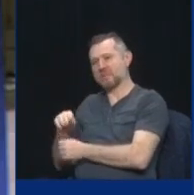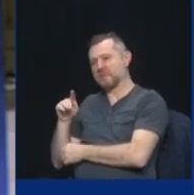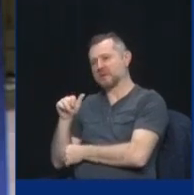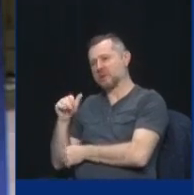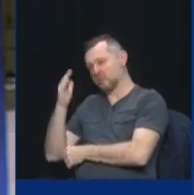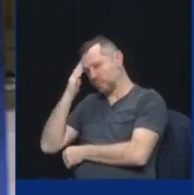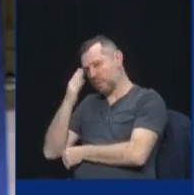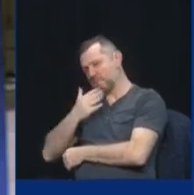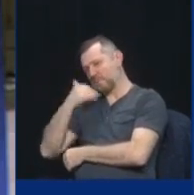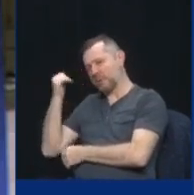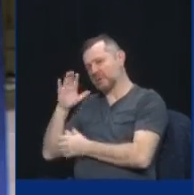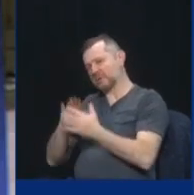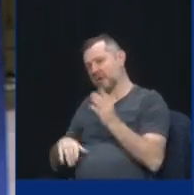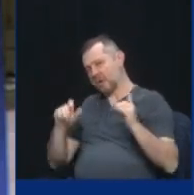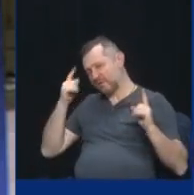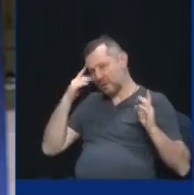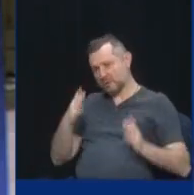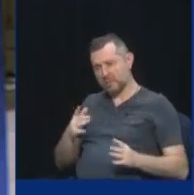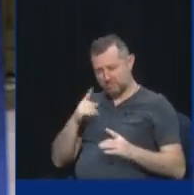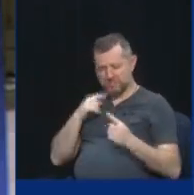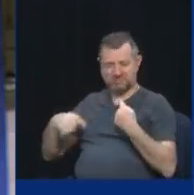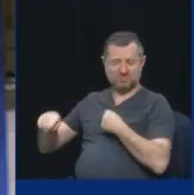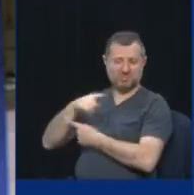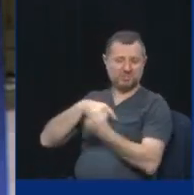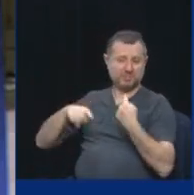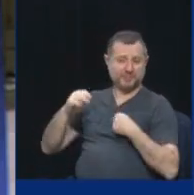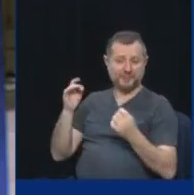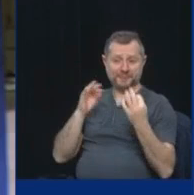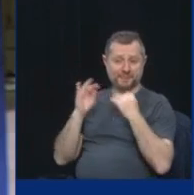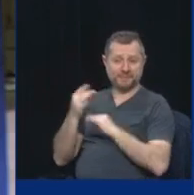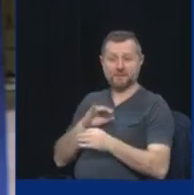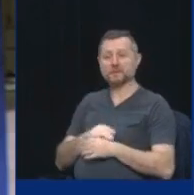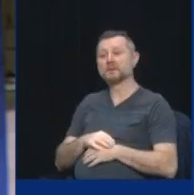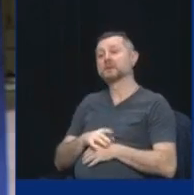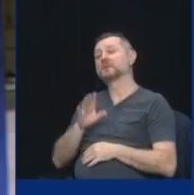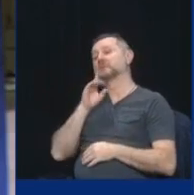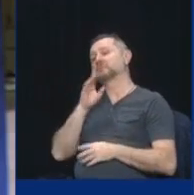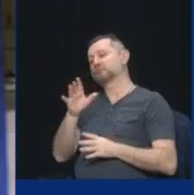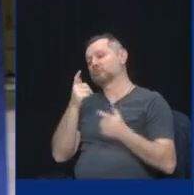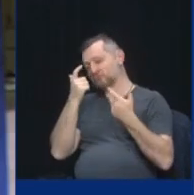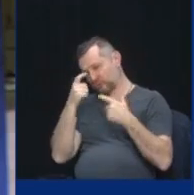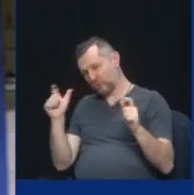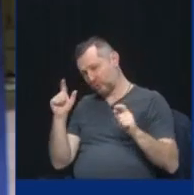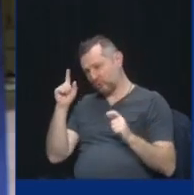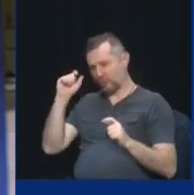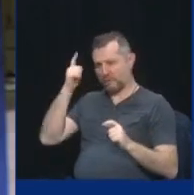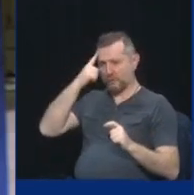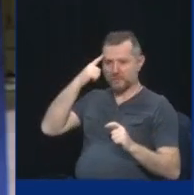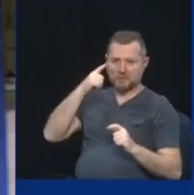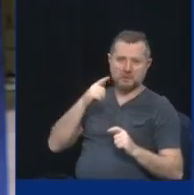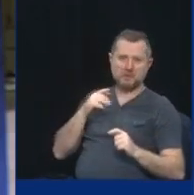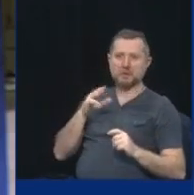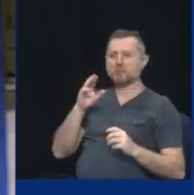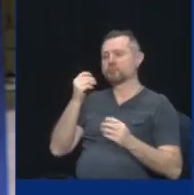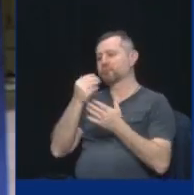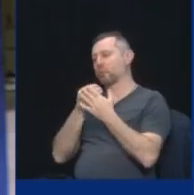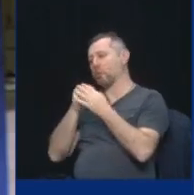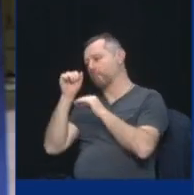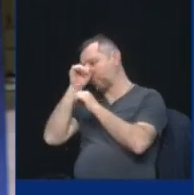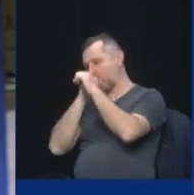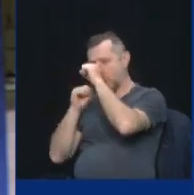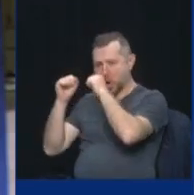The voices and the reinforcers of the bureaucracy, I call it. And the